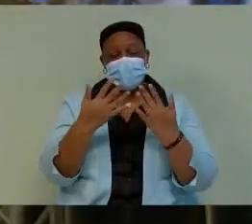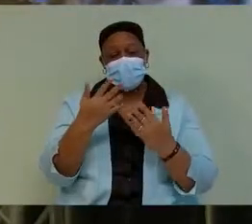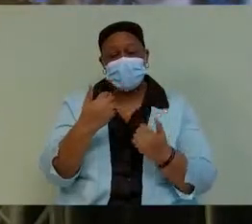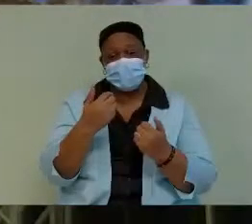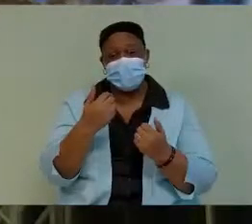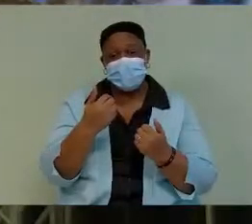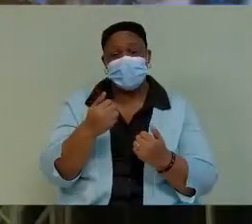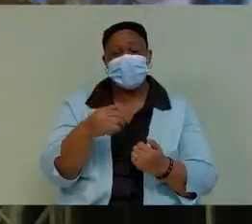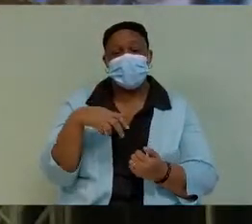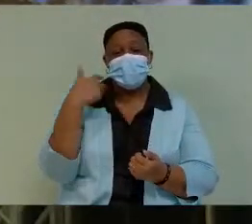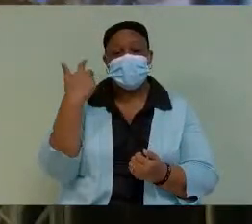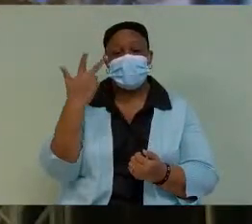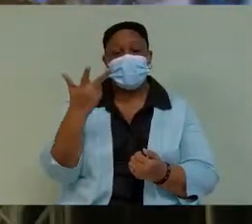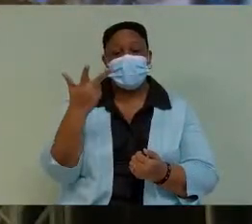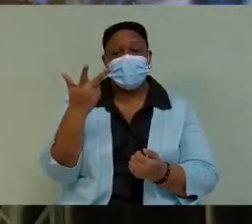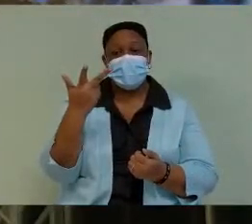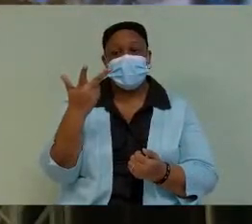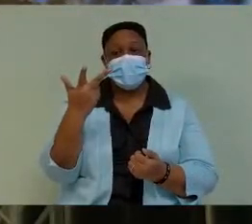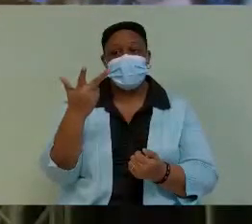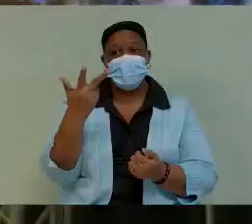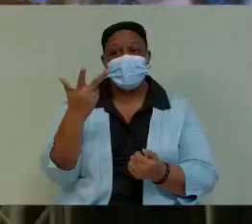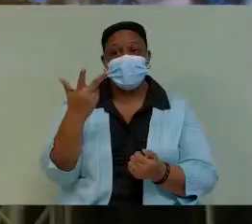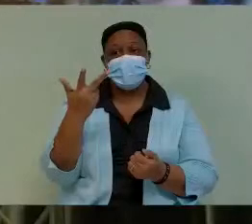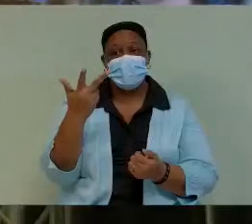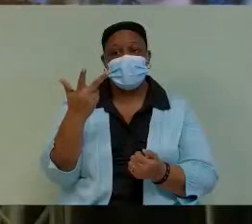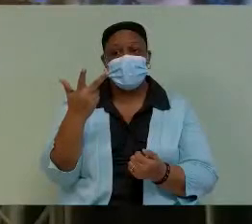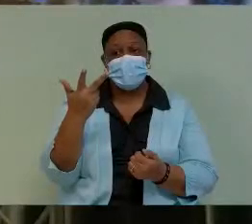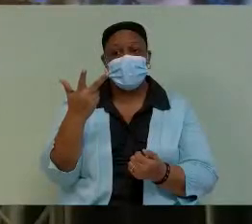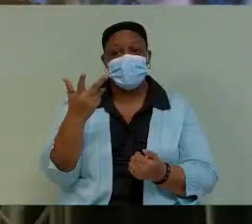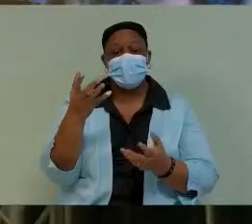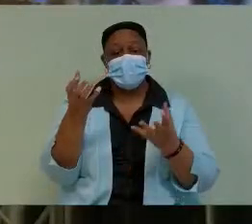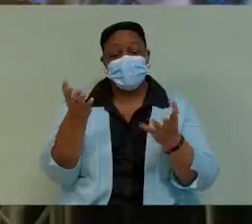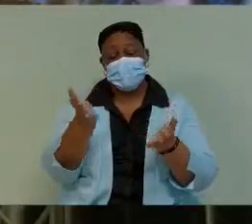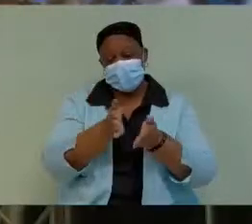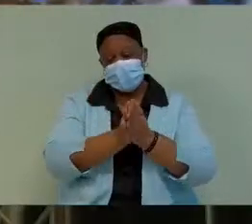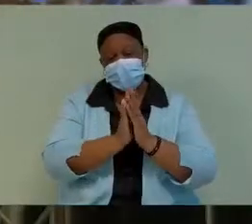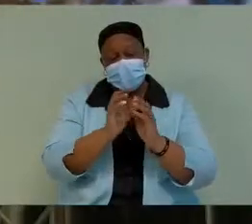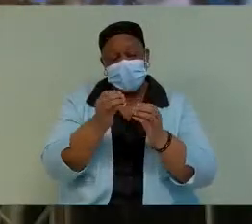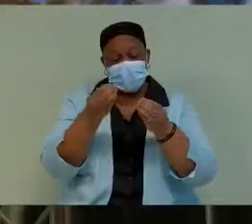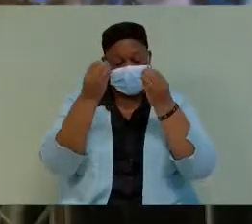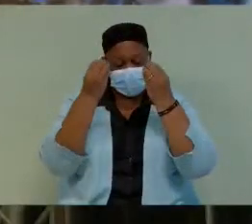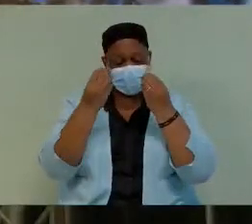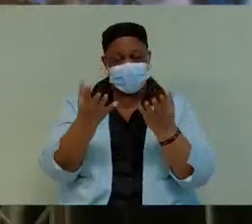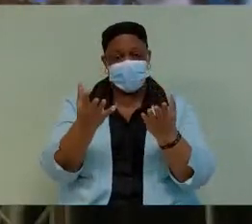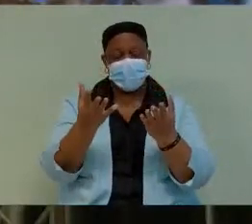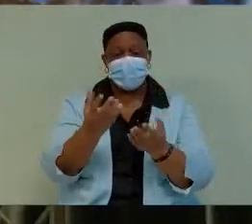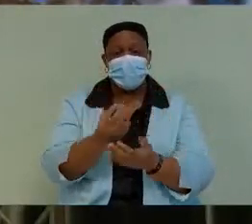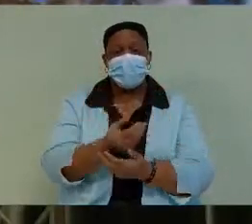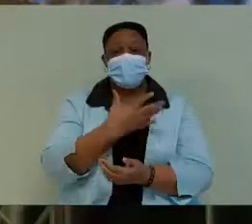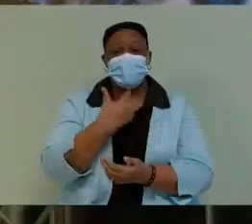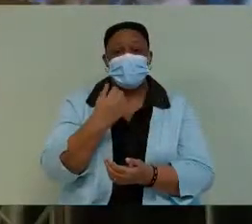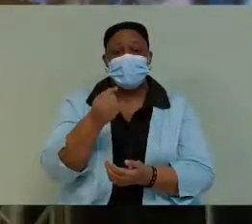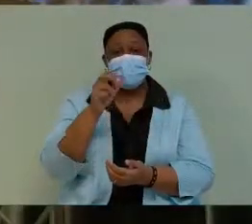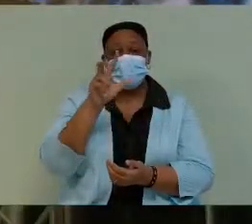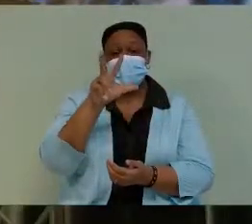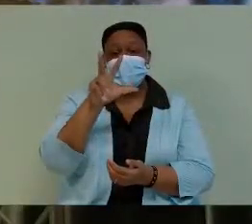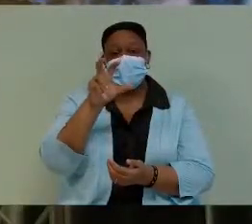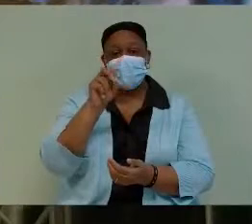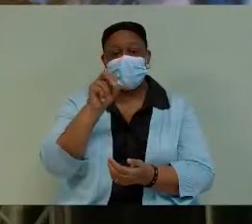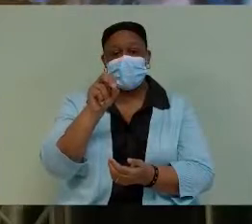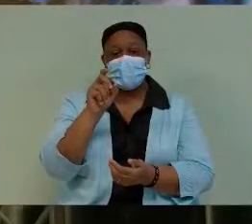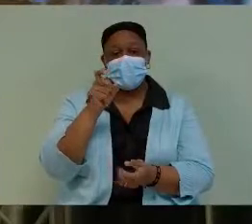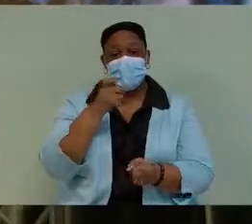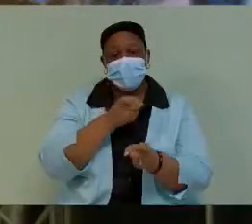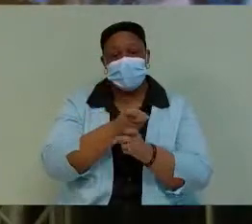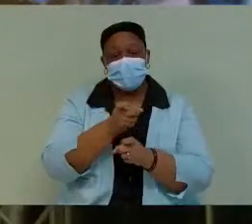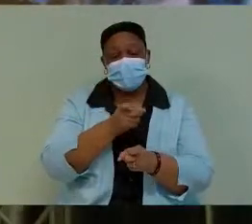related, 3 calls required information, and there were 30 pranked